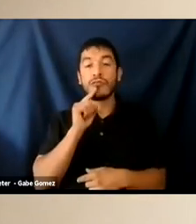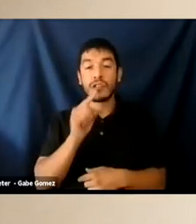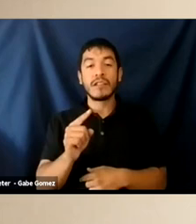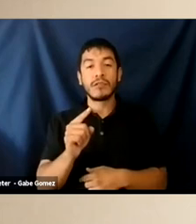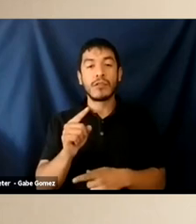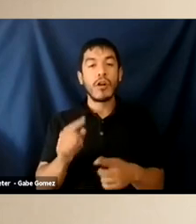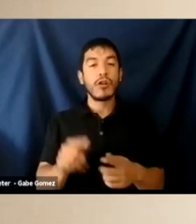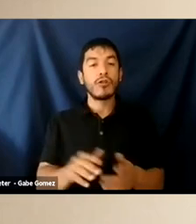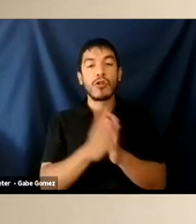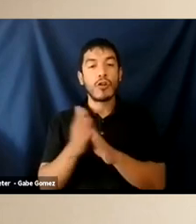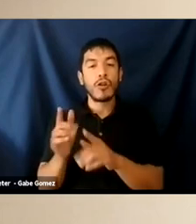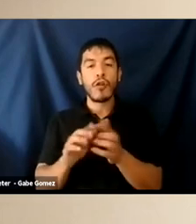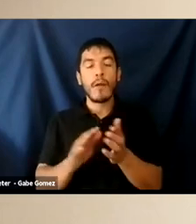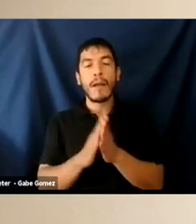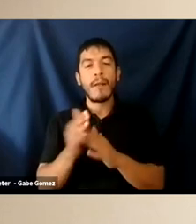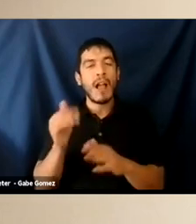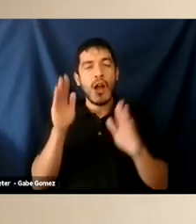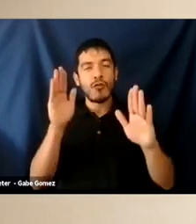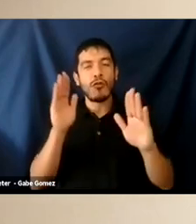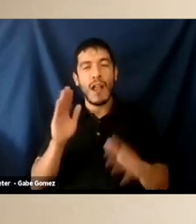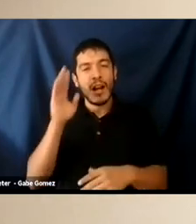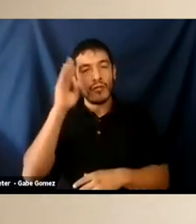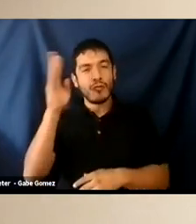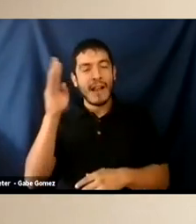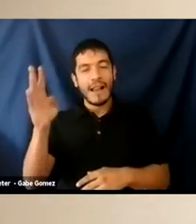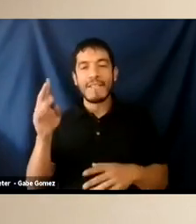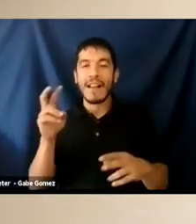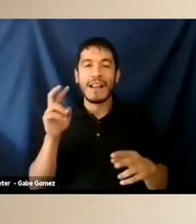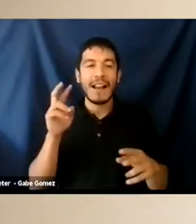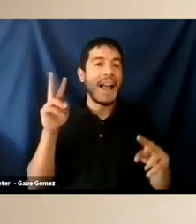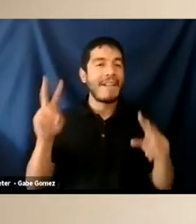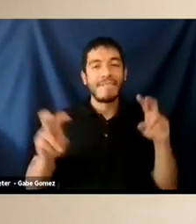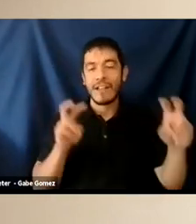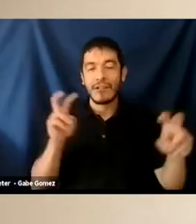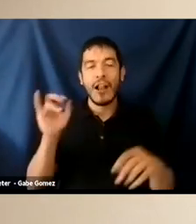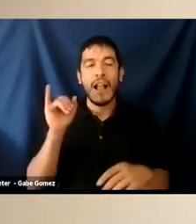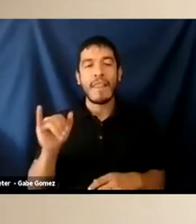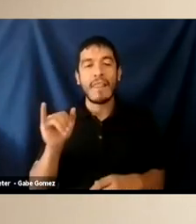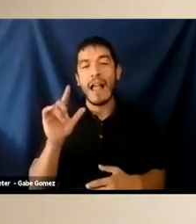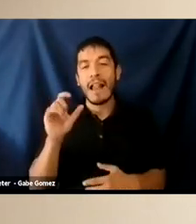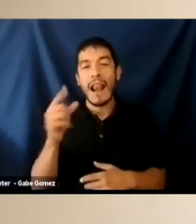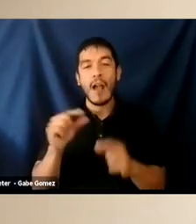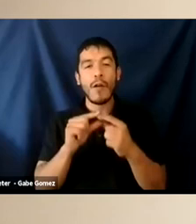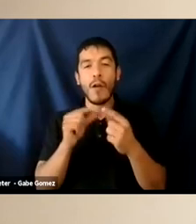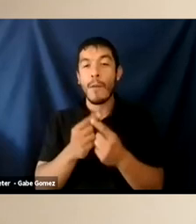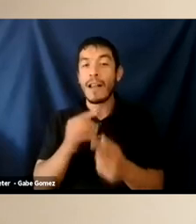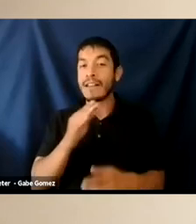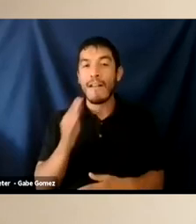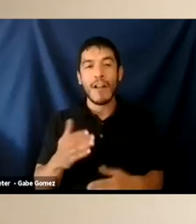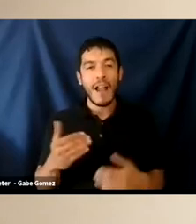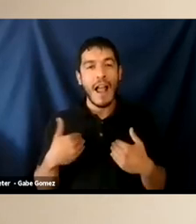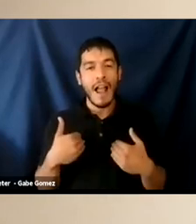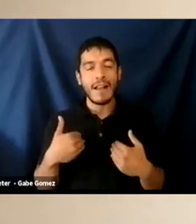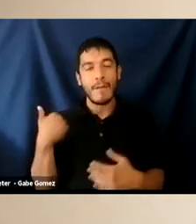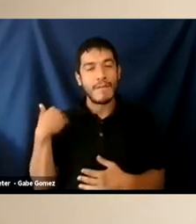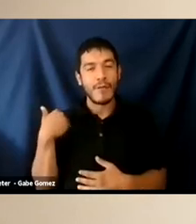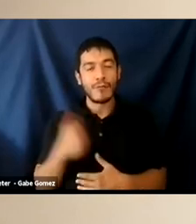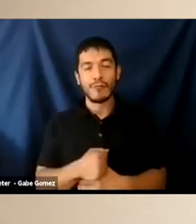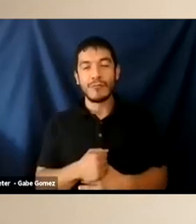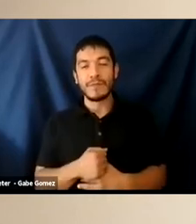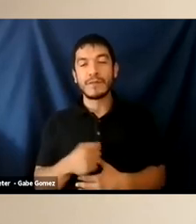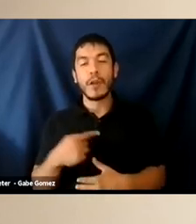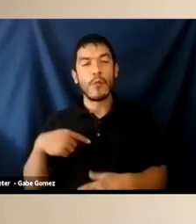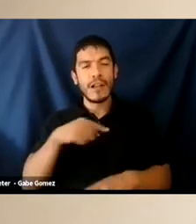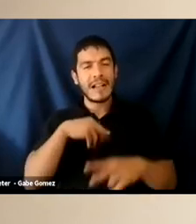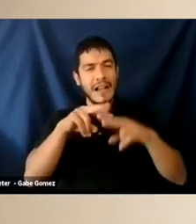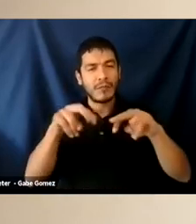turning out to be one of the greatest creative adventures that the LEGO Group has ever had in front of it, is to explore